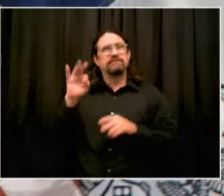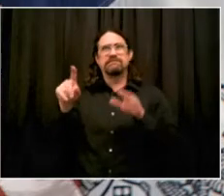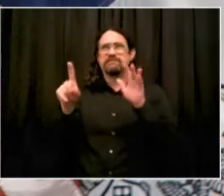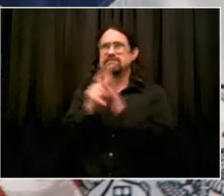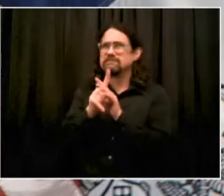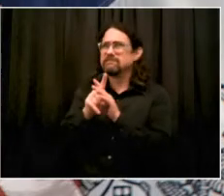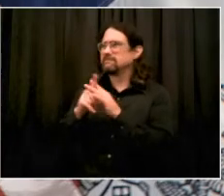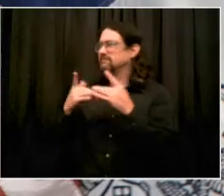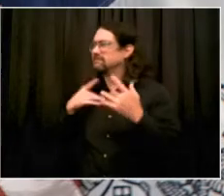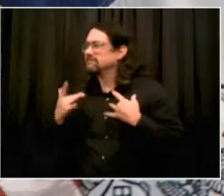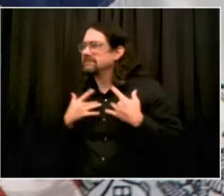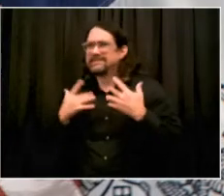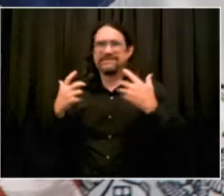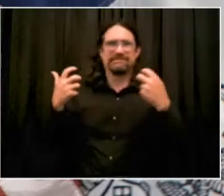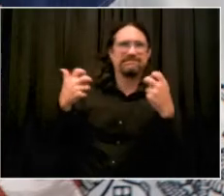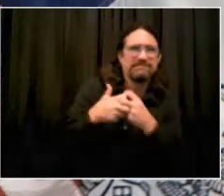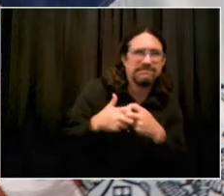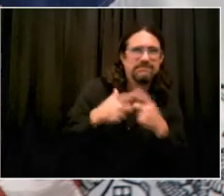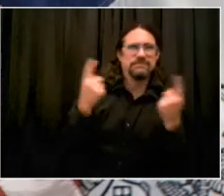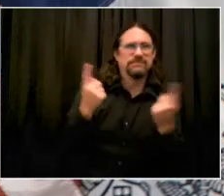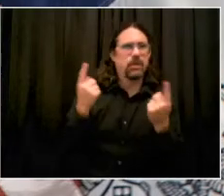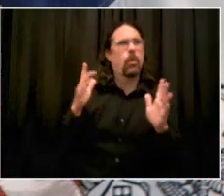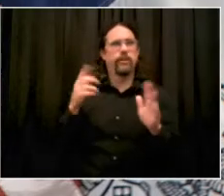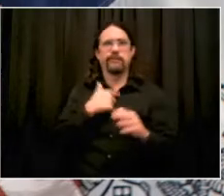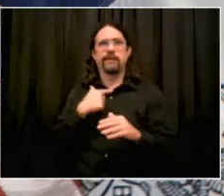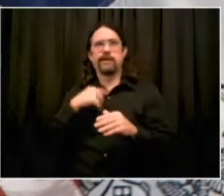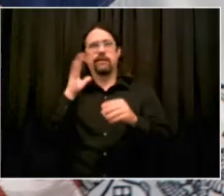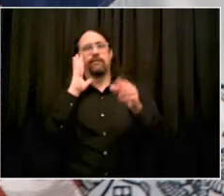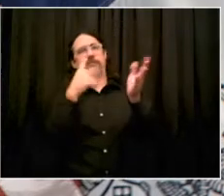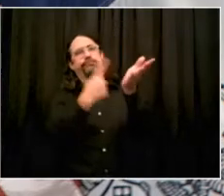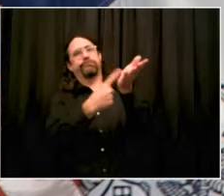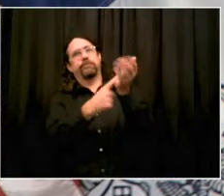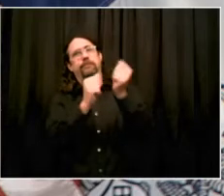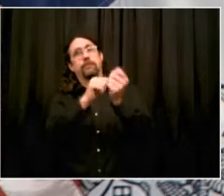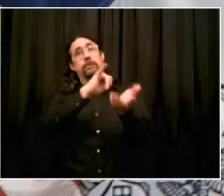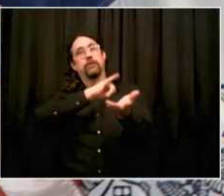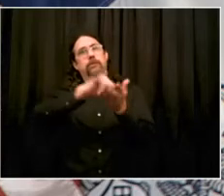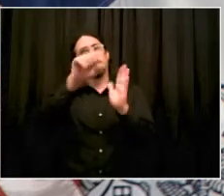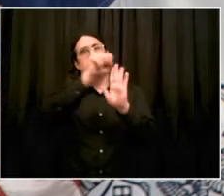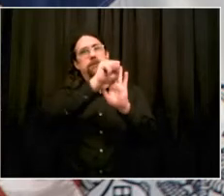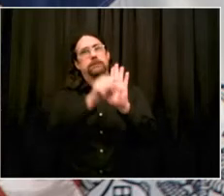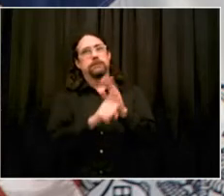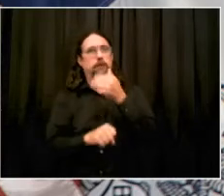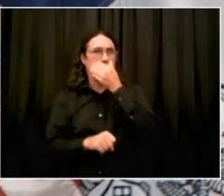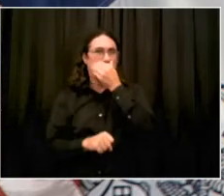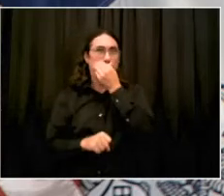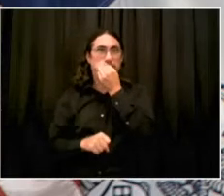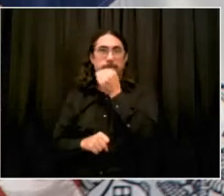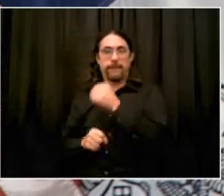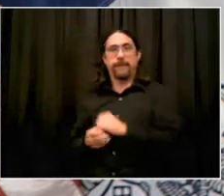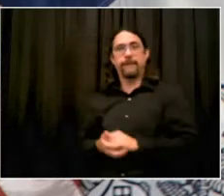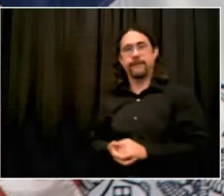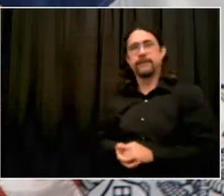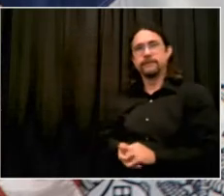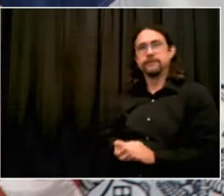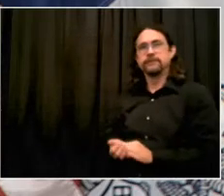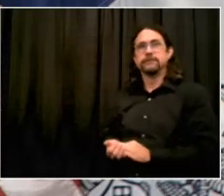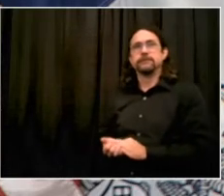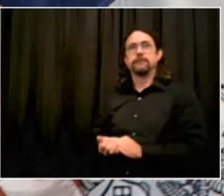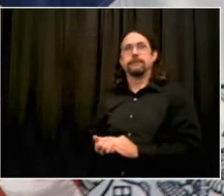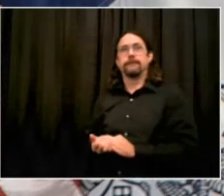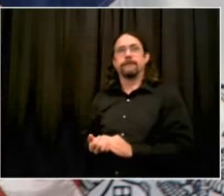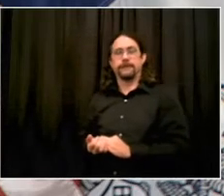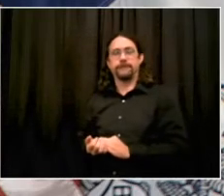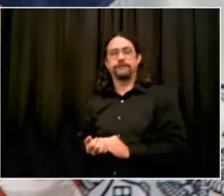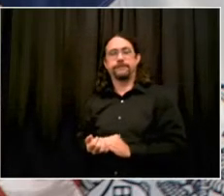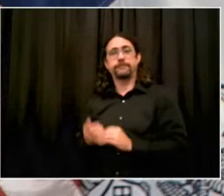The next is Christina Vega from Chalkbeat. Hi, Mayor. Thanks for taking my question. The first is, so we know